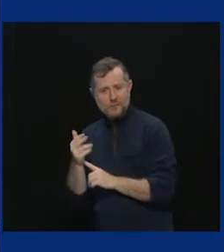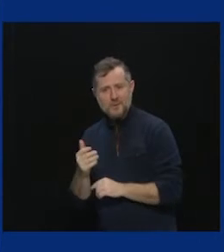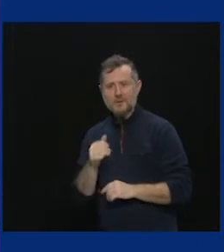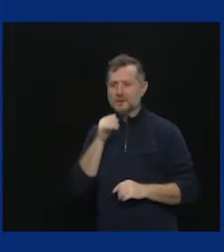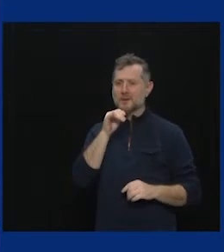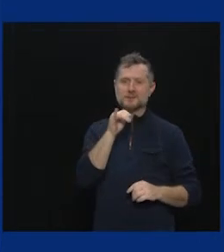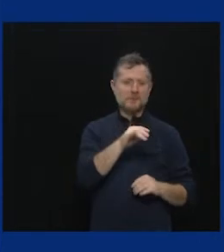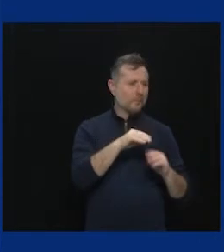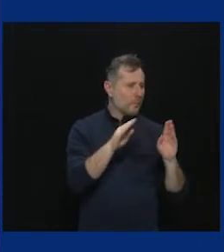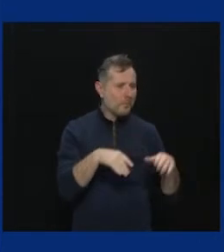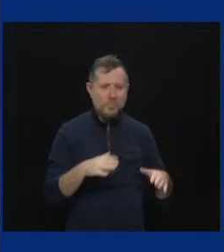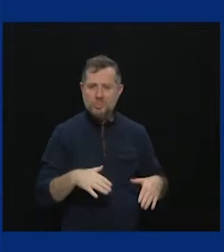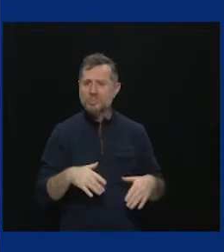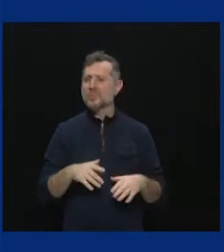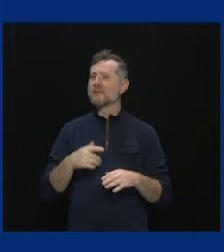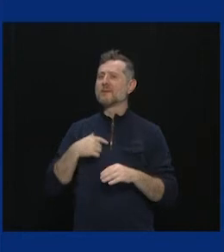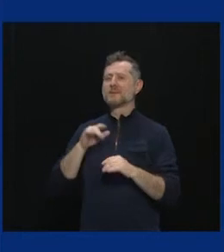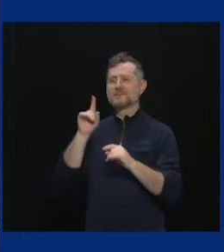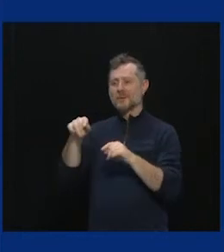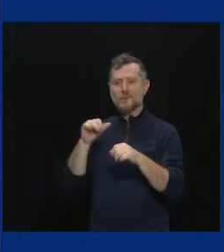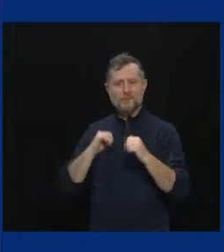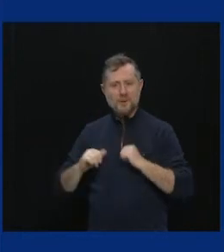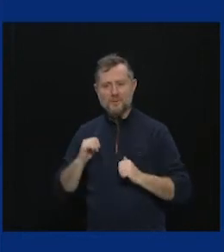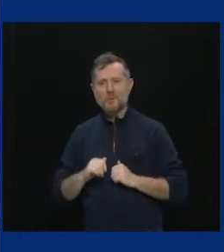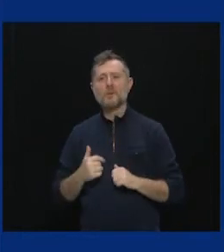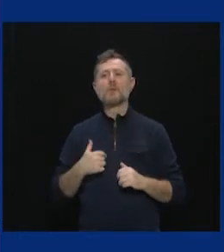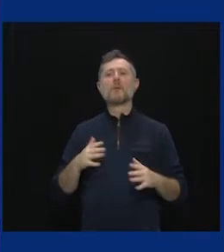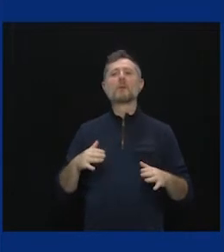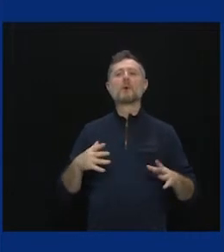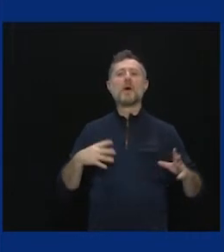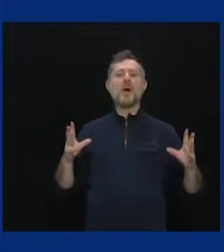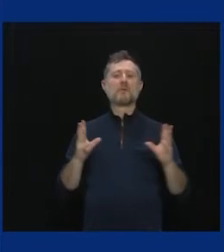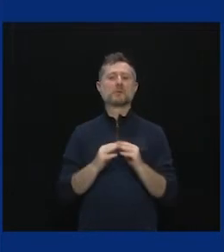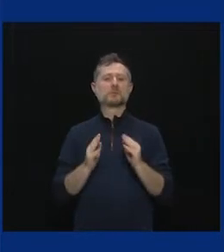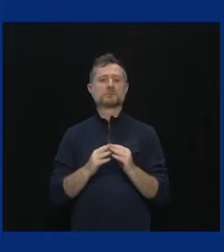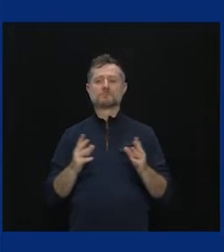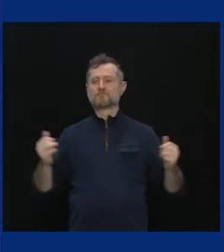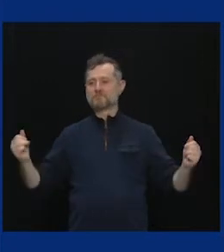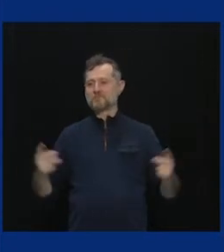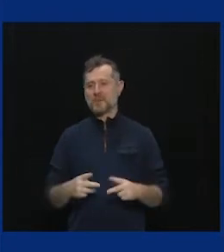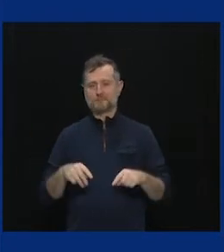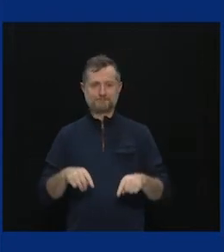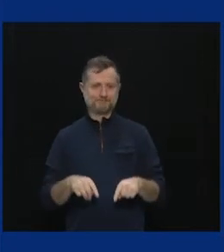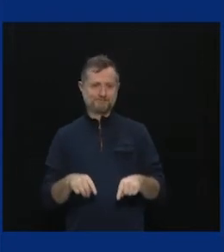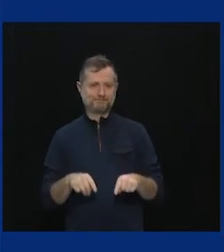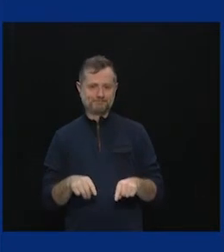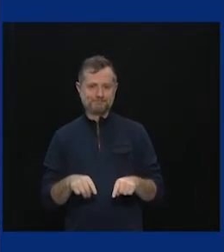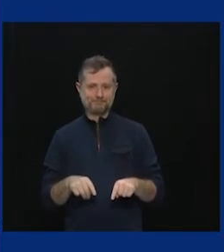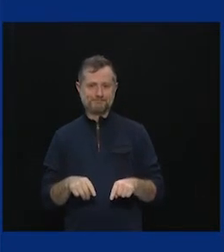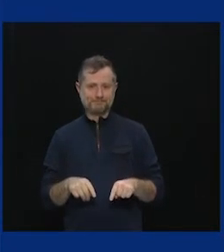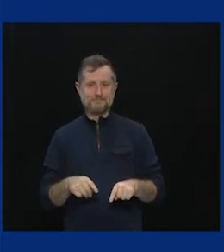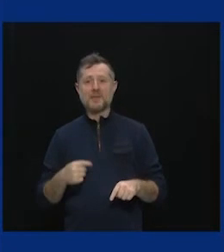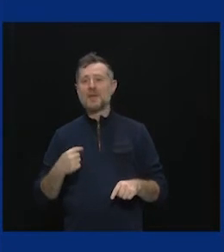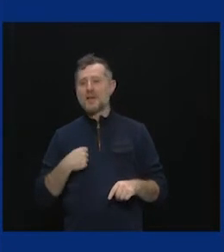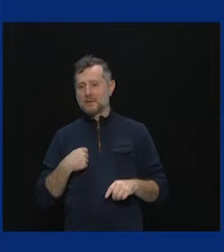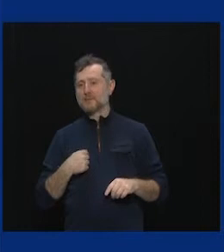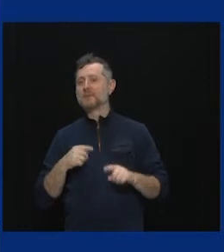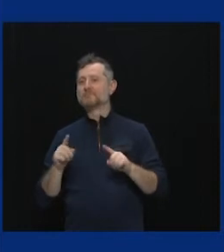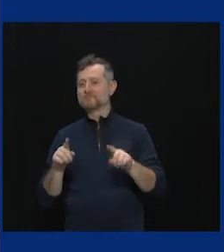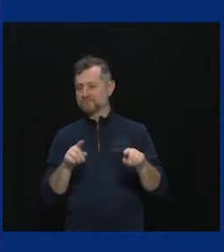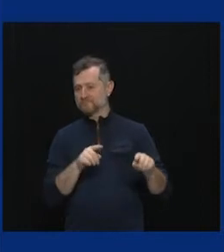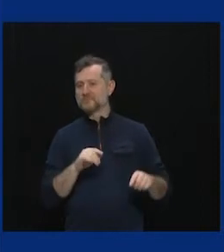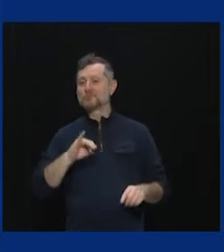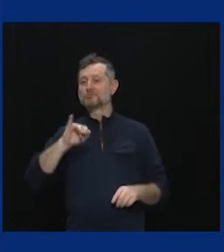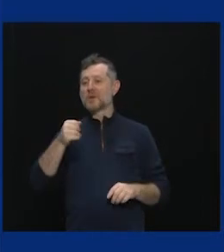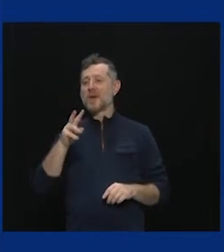plays, the conventions are not back yet. I've spent a lot of time in Javits. It's a lovely field hospital and a great